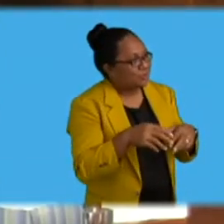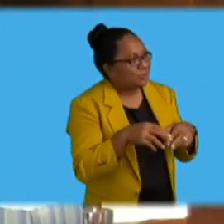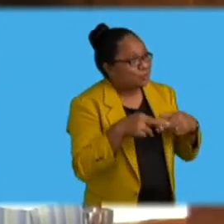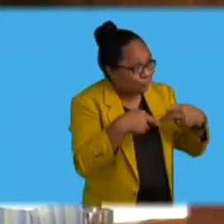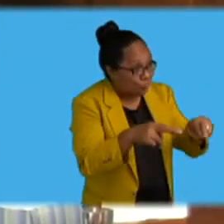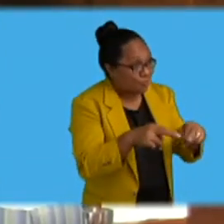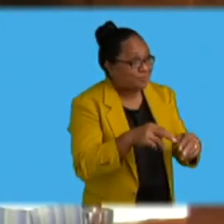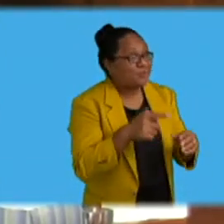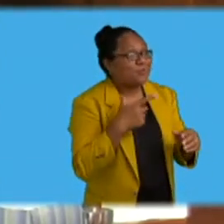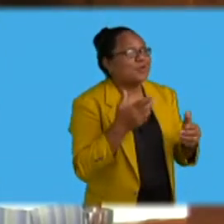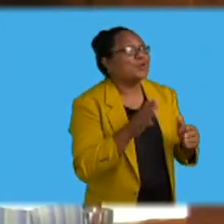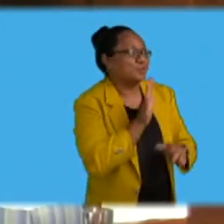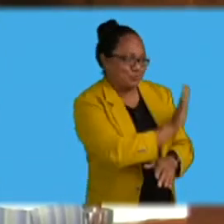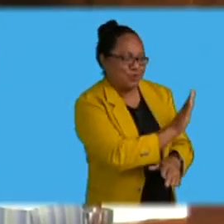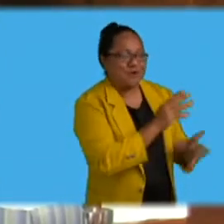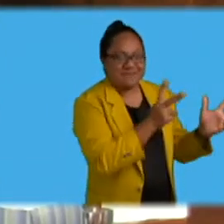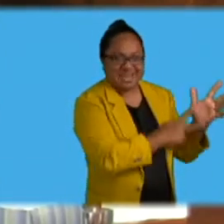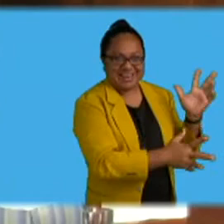And that is...